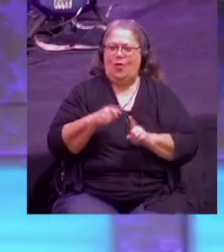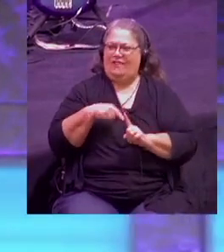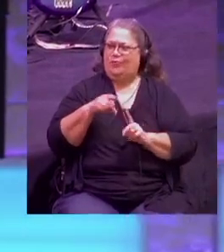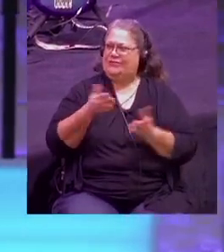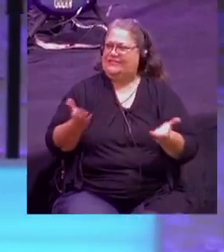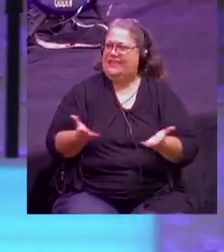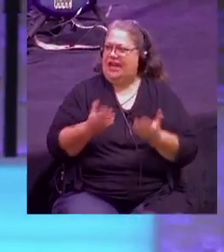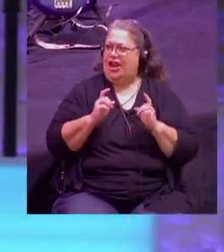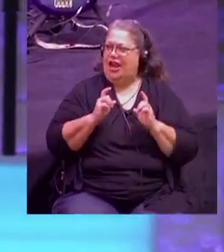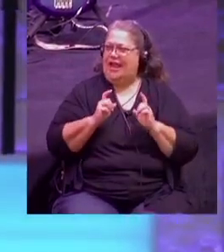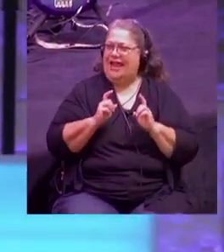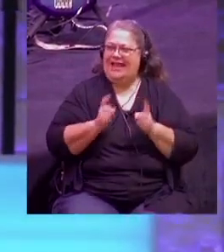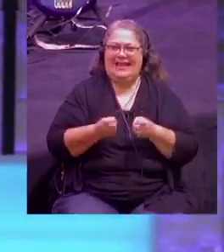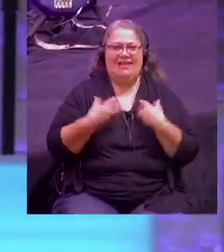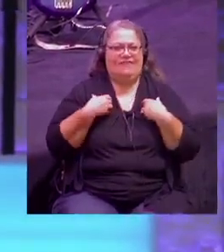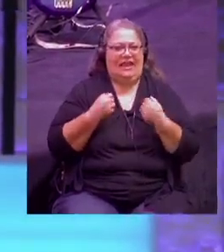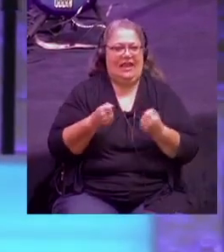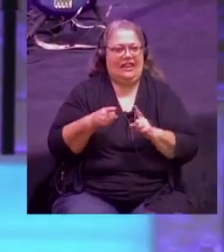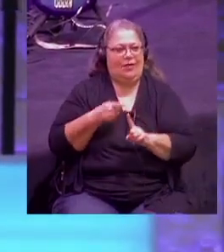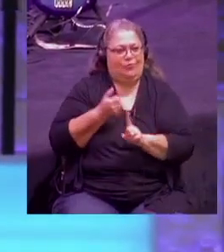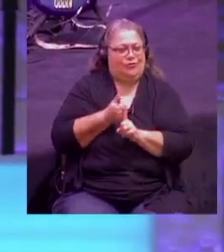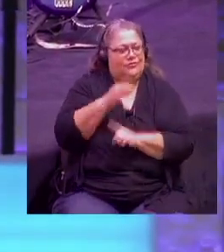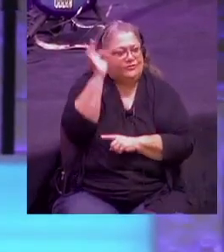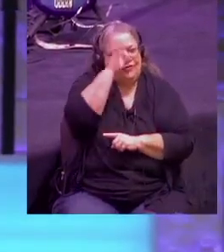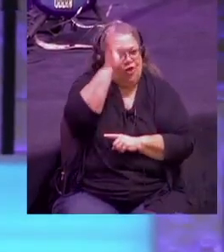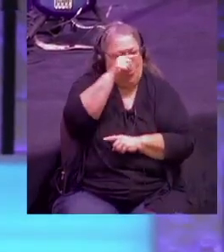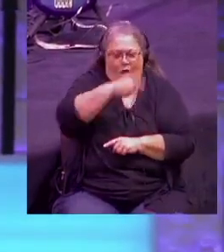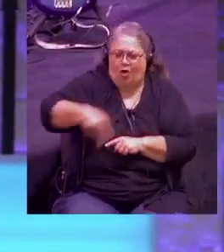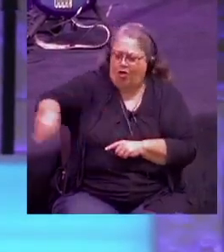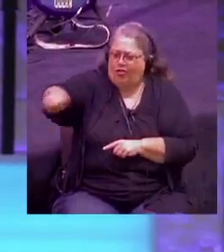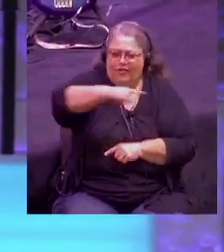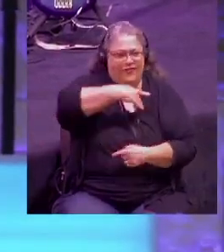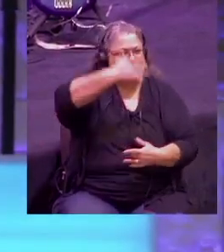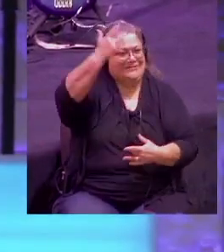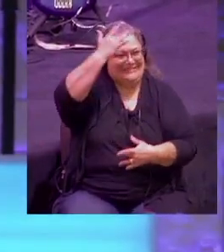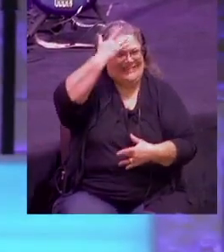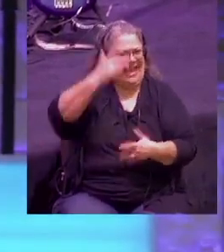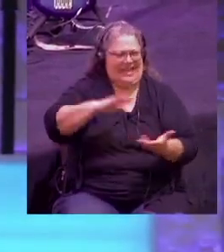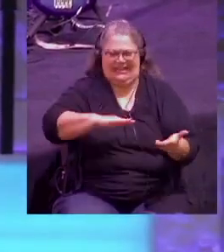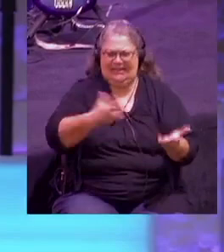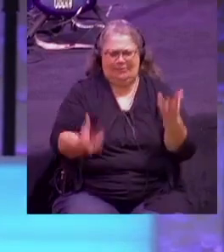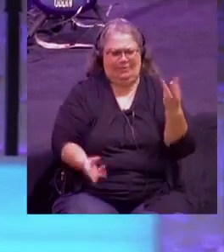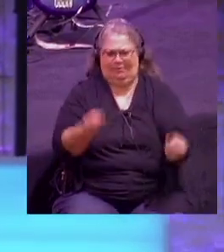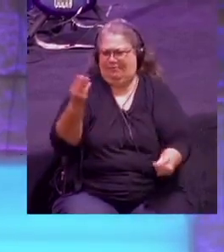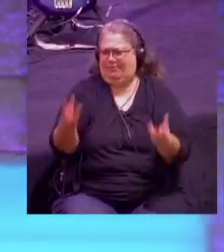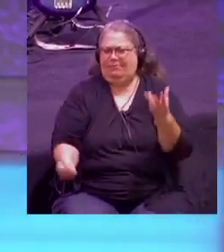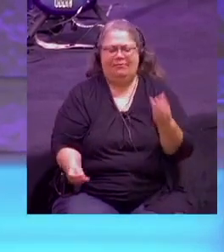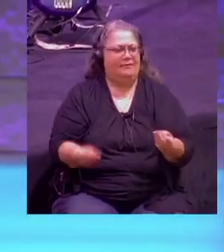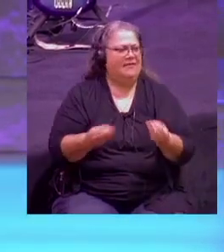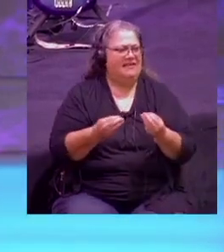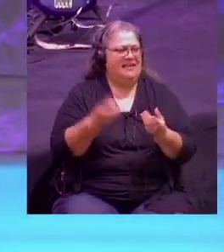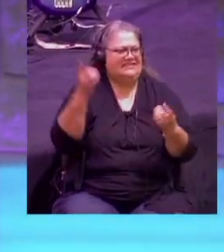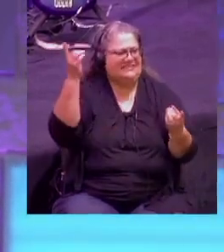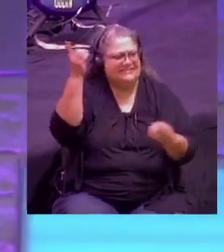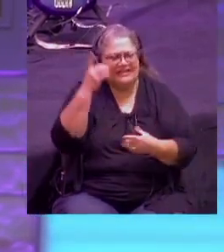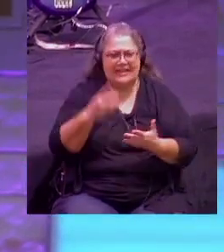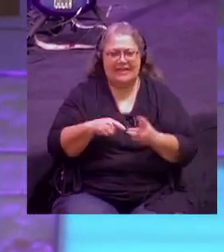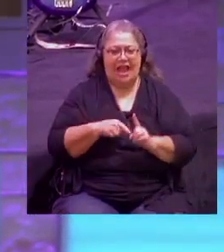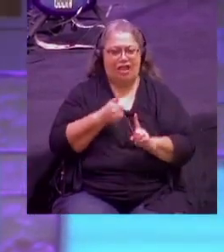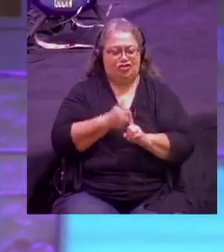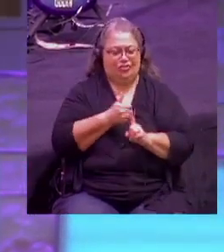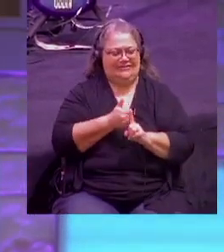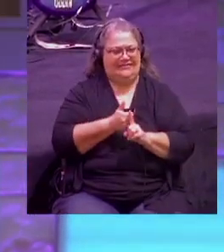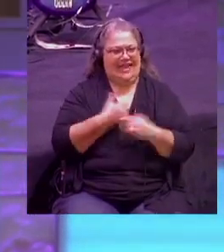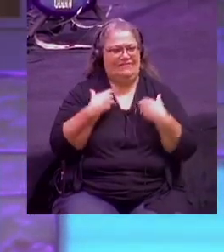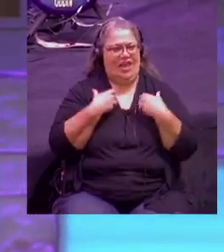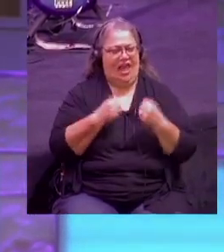you don't even know it? And people all around you sick and dying. And in disease, and you got the gift of